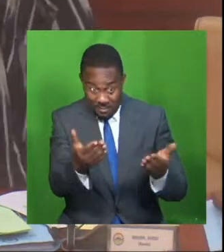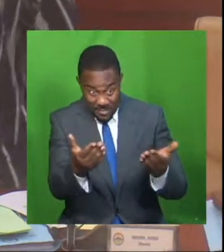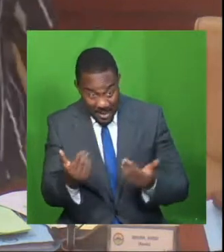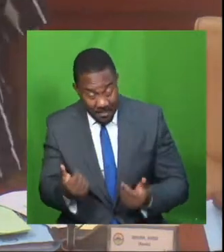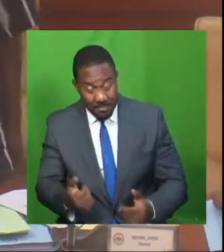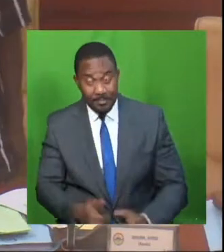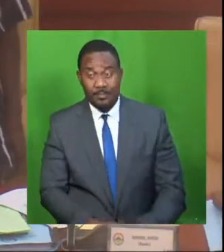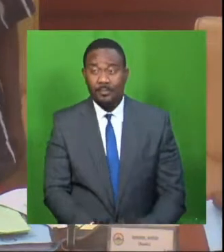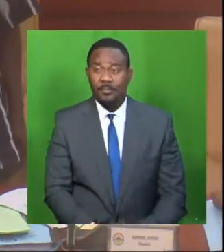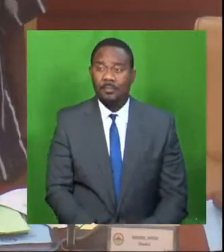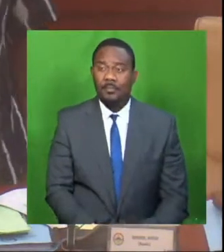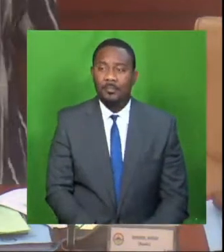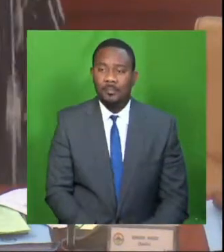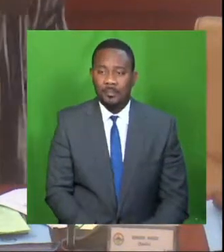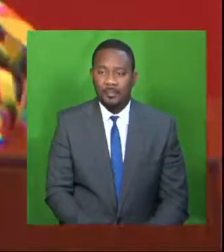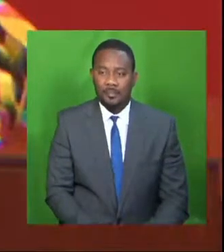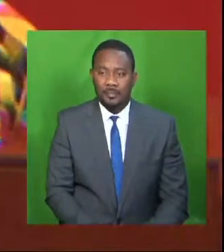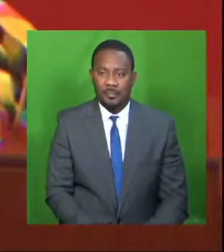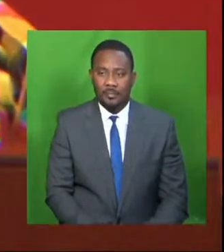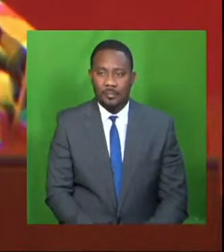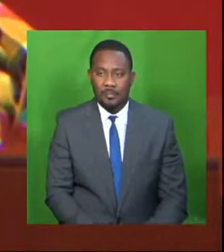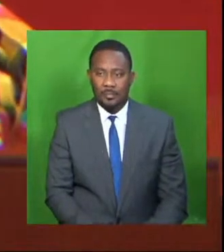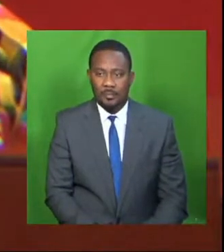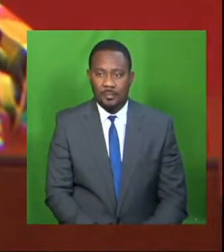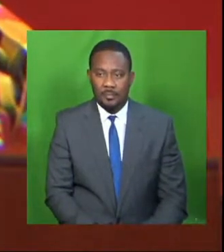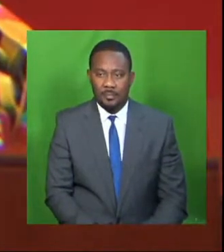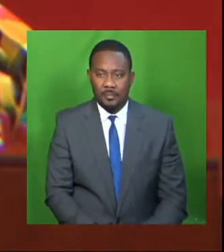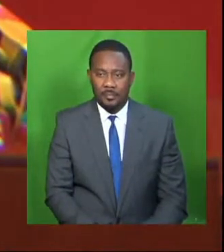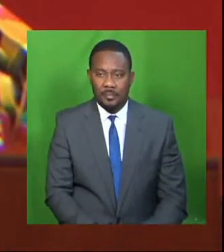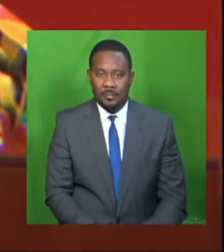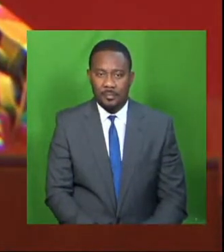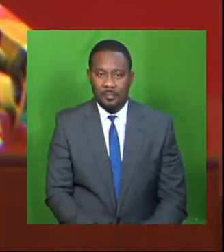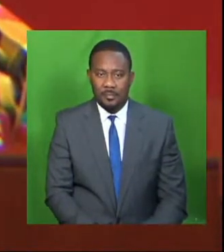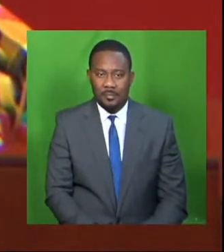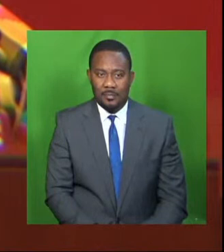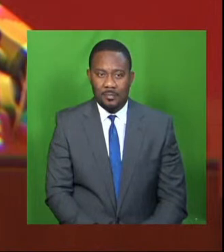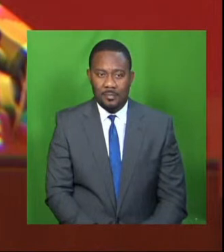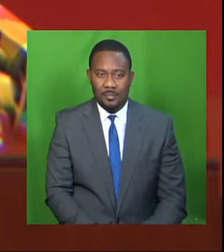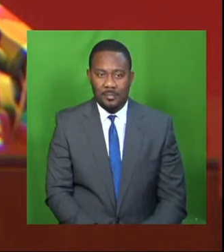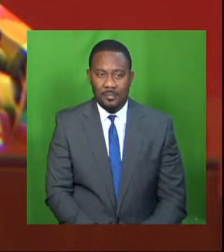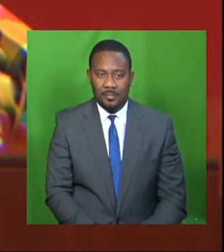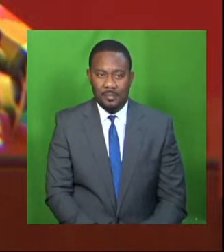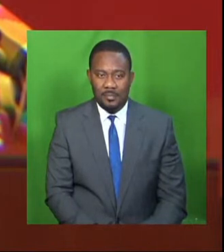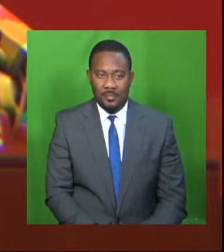approval, lay a paper of $1 billion. There is a saying in Akan,